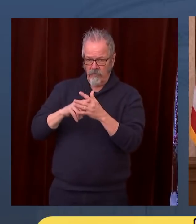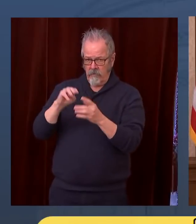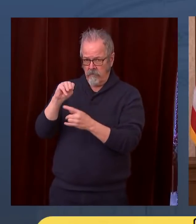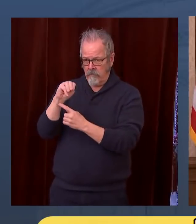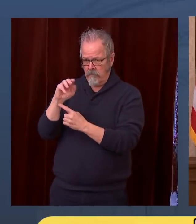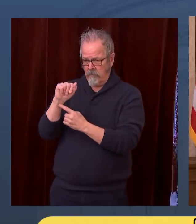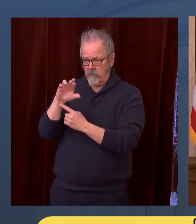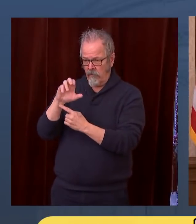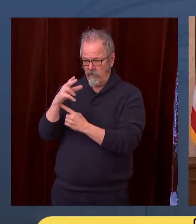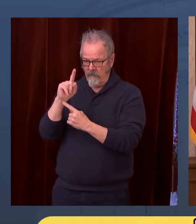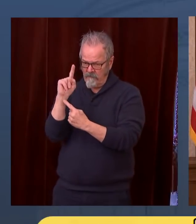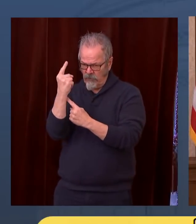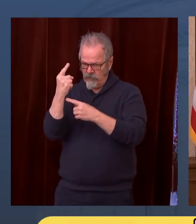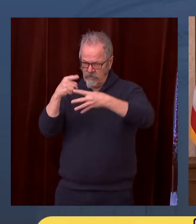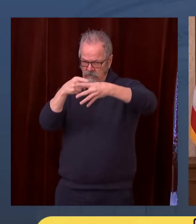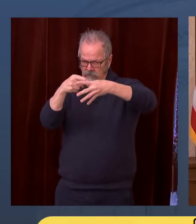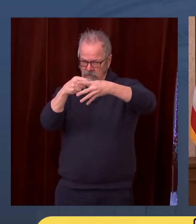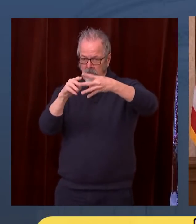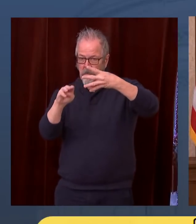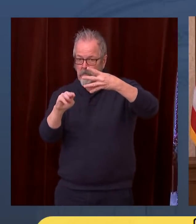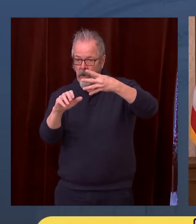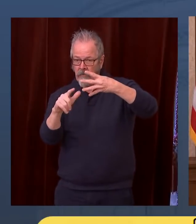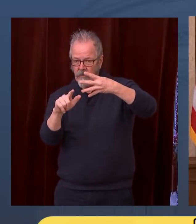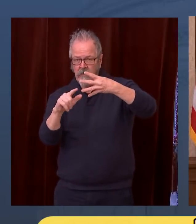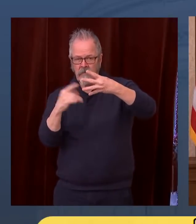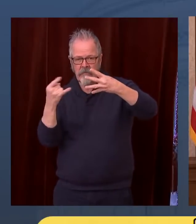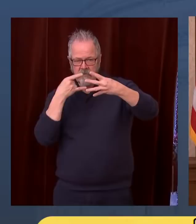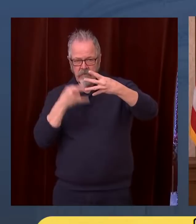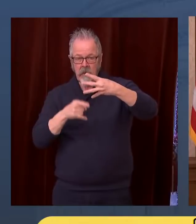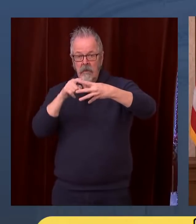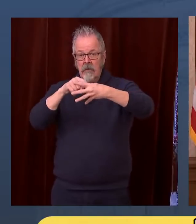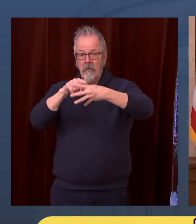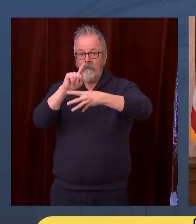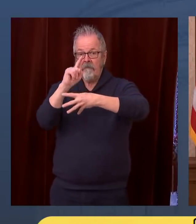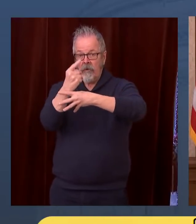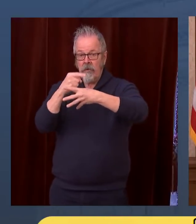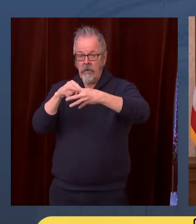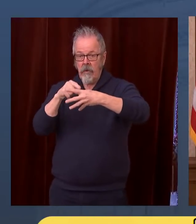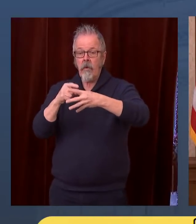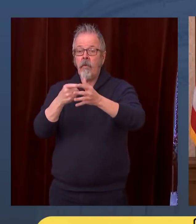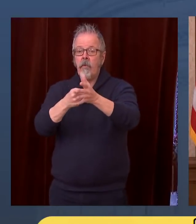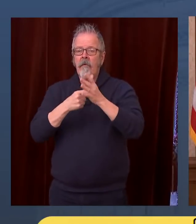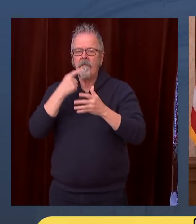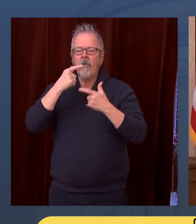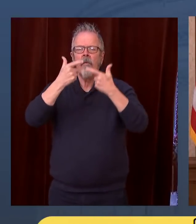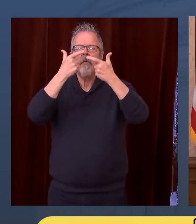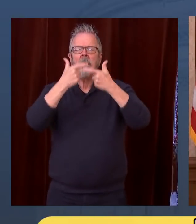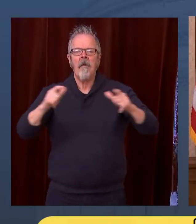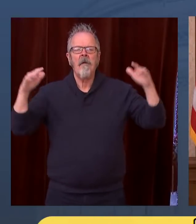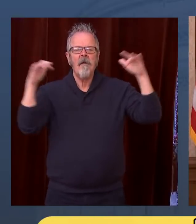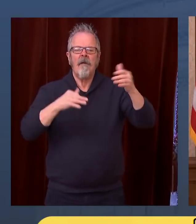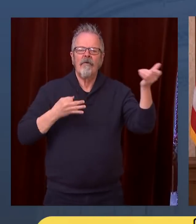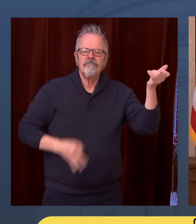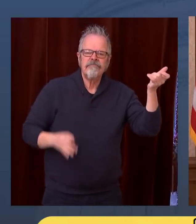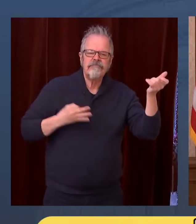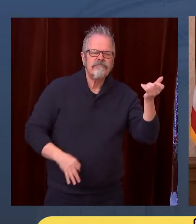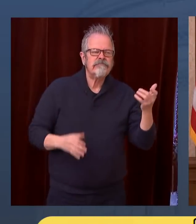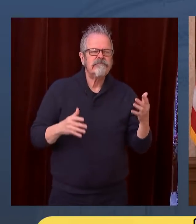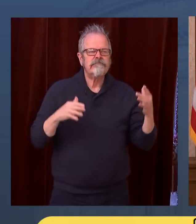require vaccine verification for large events, and that'll take place on March